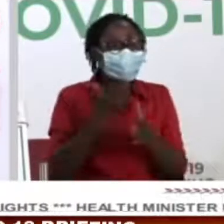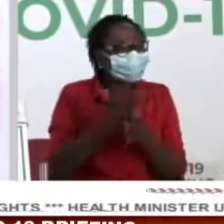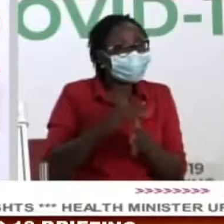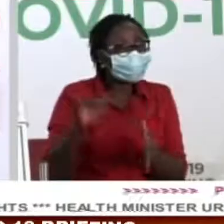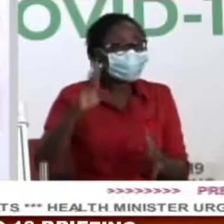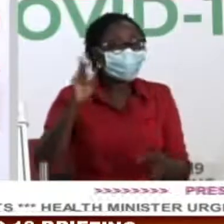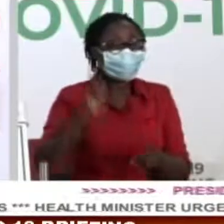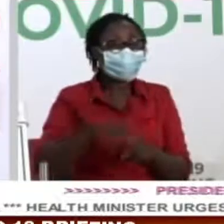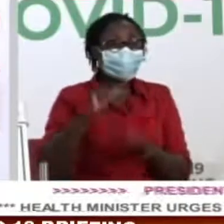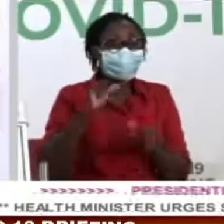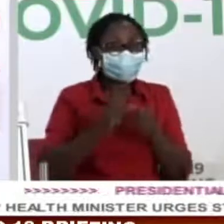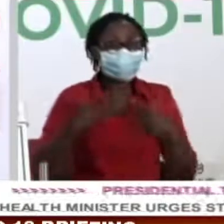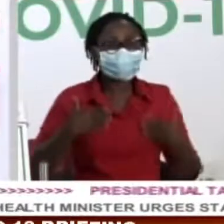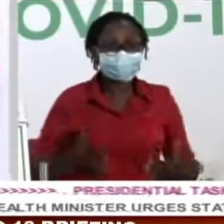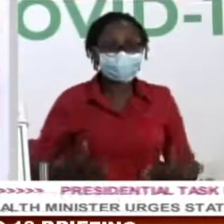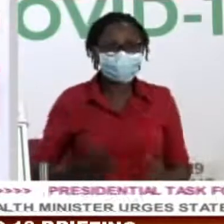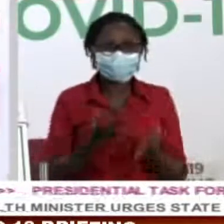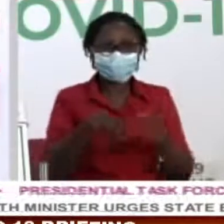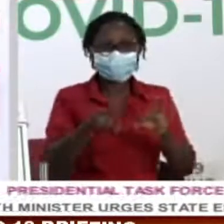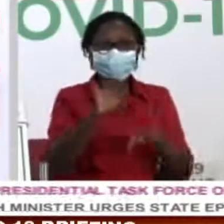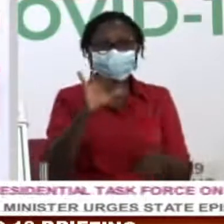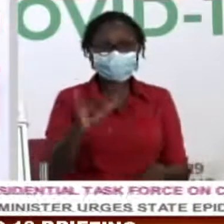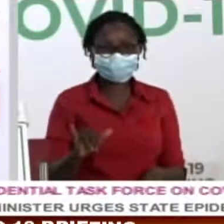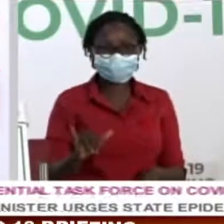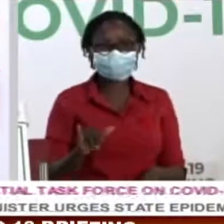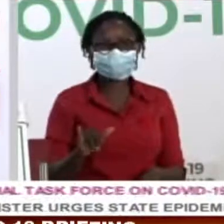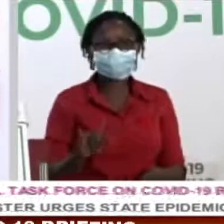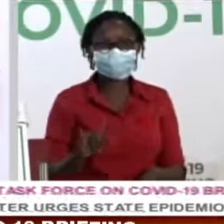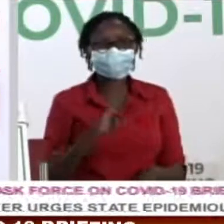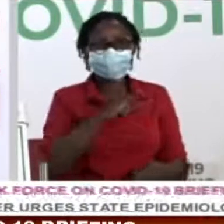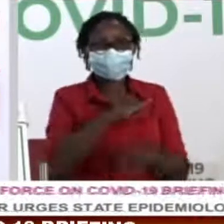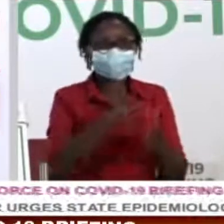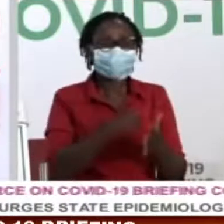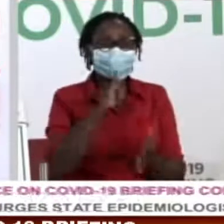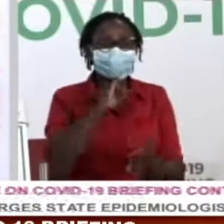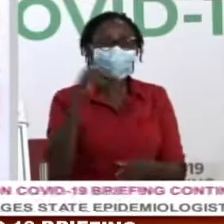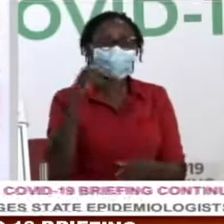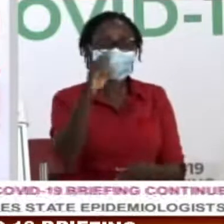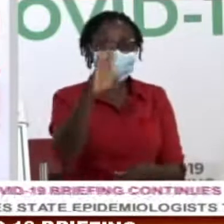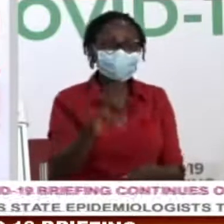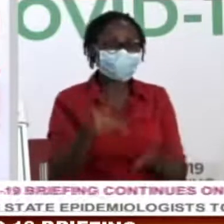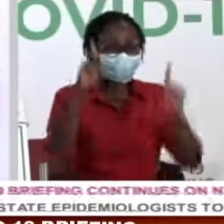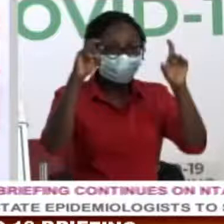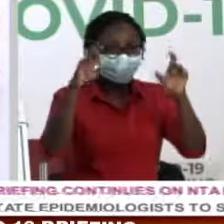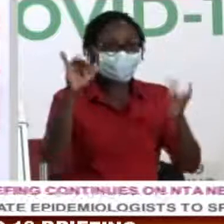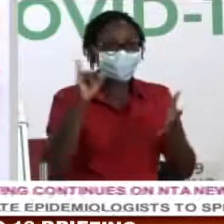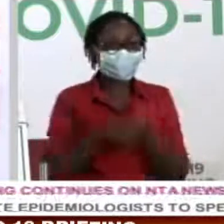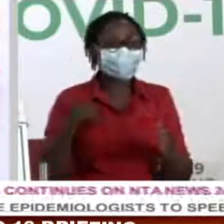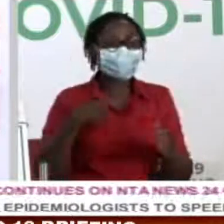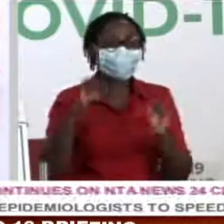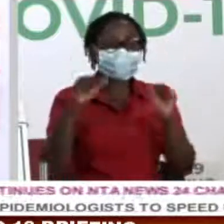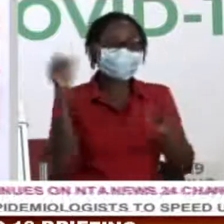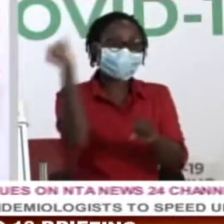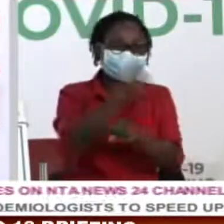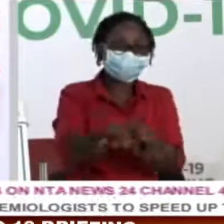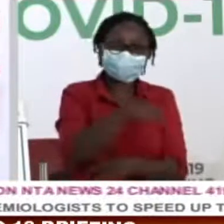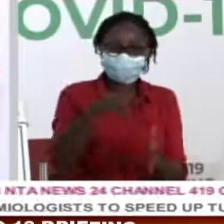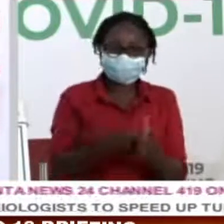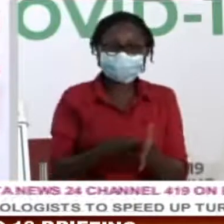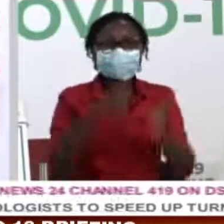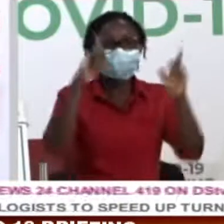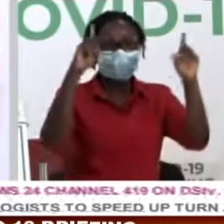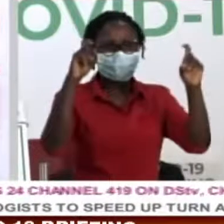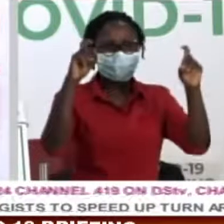world. And more importantly, it's only by testing that we can get on top of the problem. Testing, as